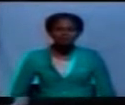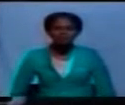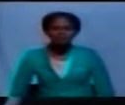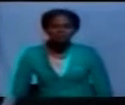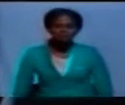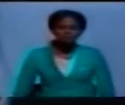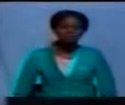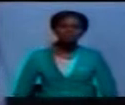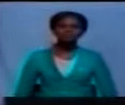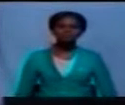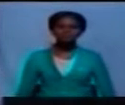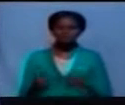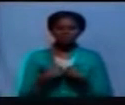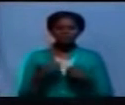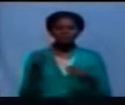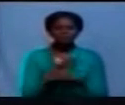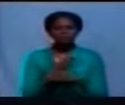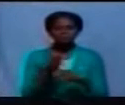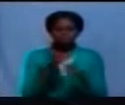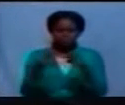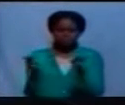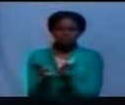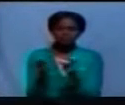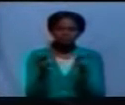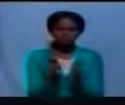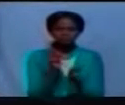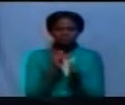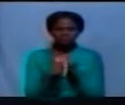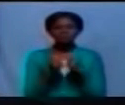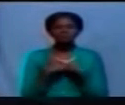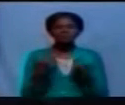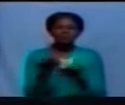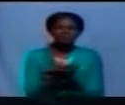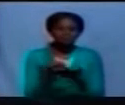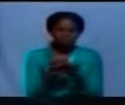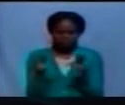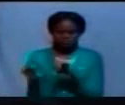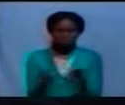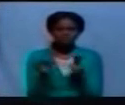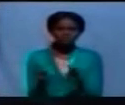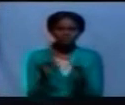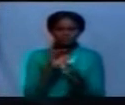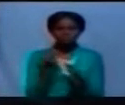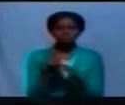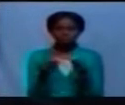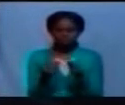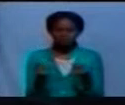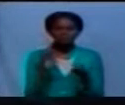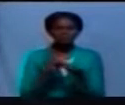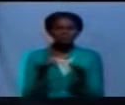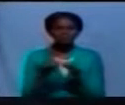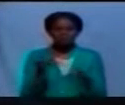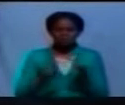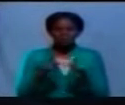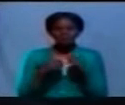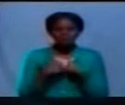out of the rural areas, those areas that have a bit of economic activity and a bit of population, again, you find that there's quite